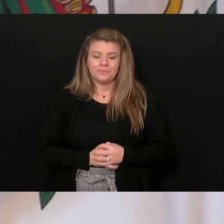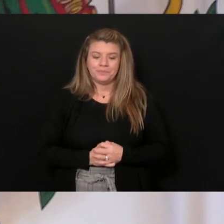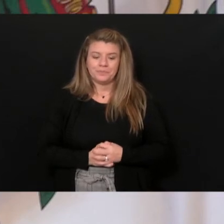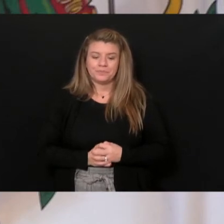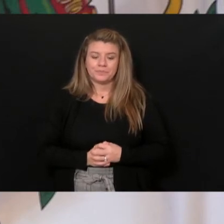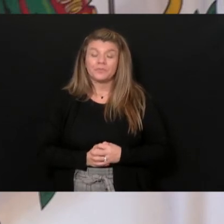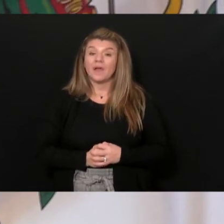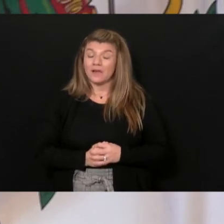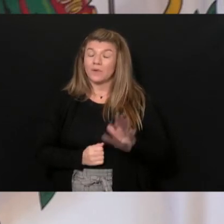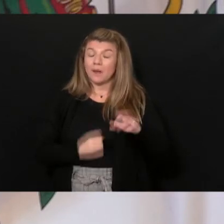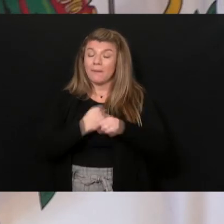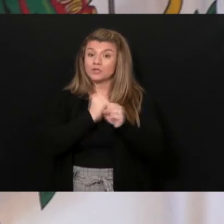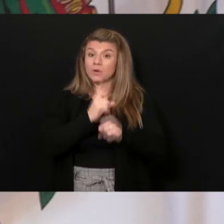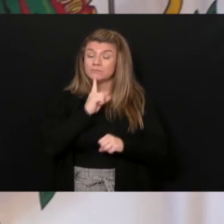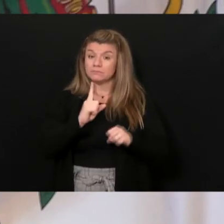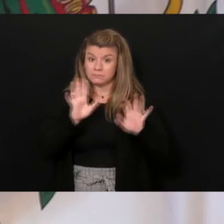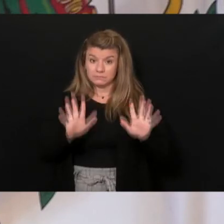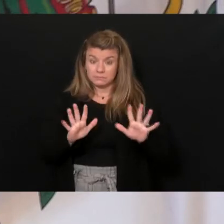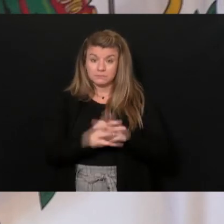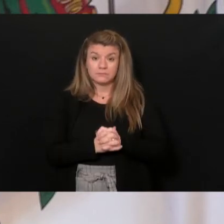I just want to make sure.